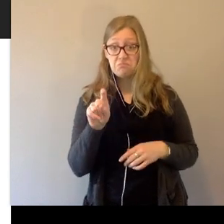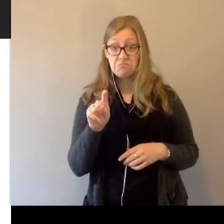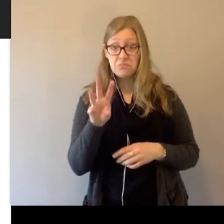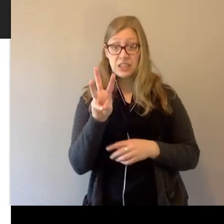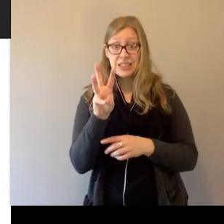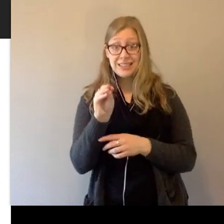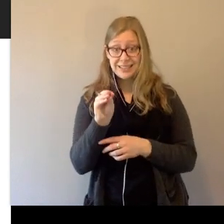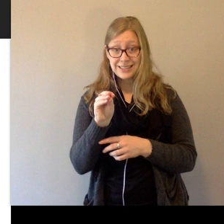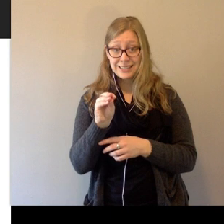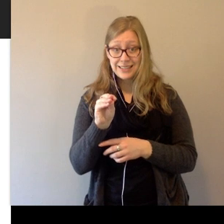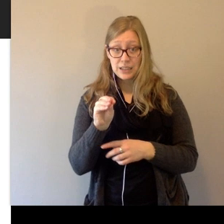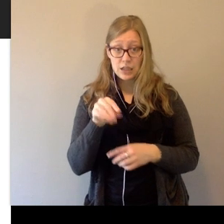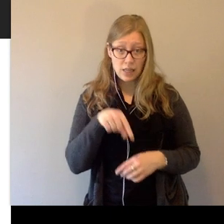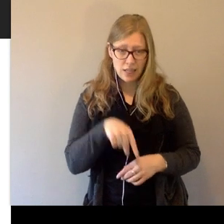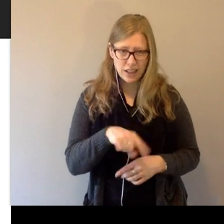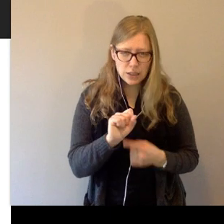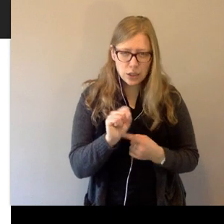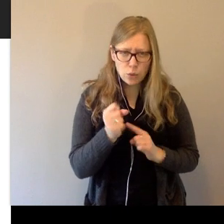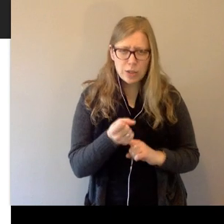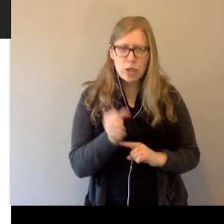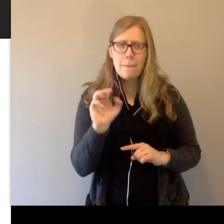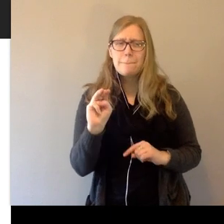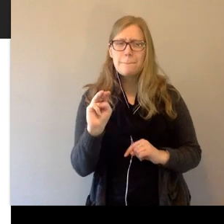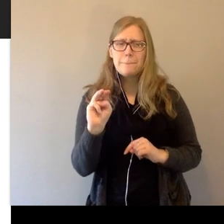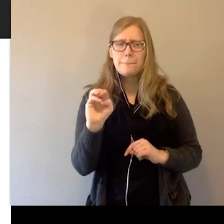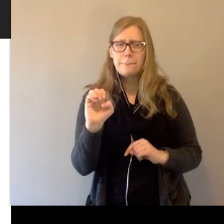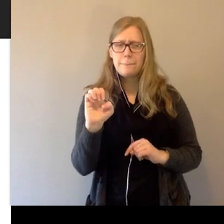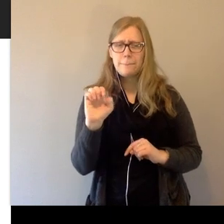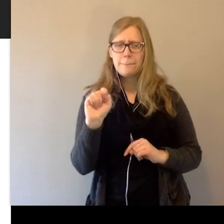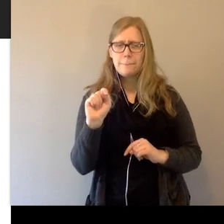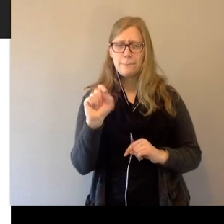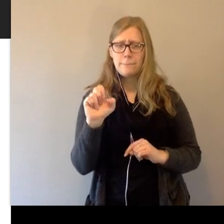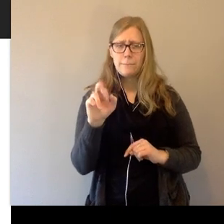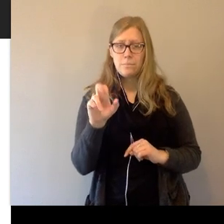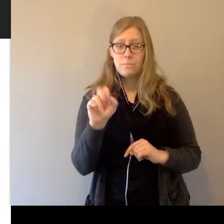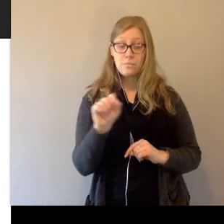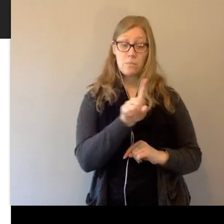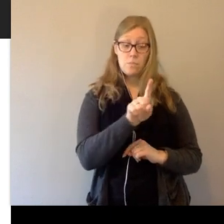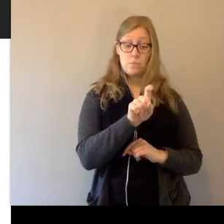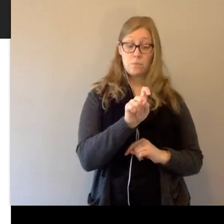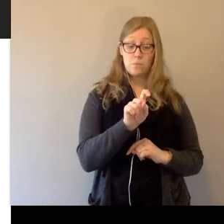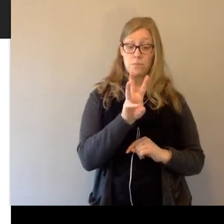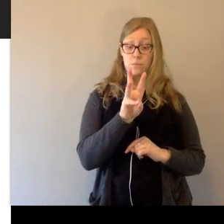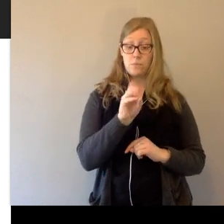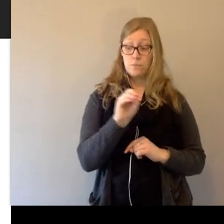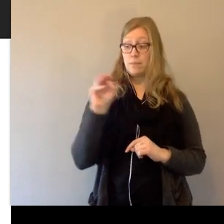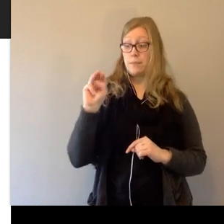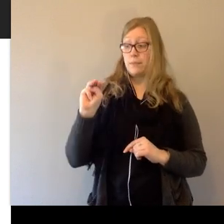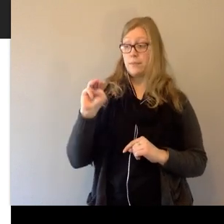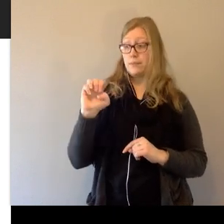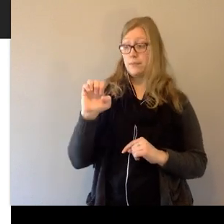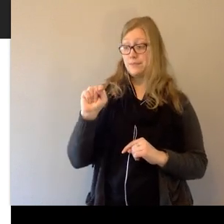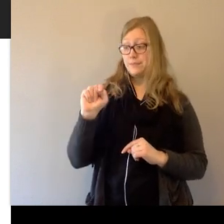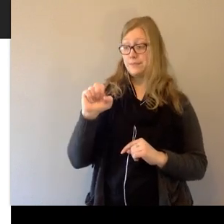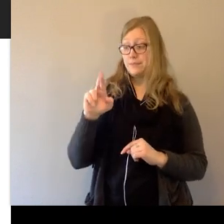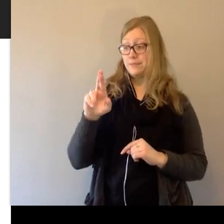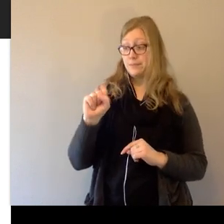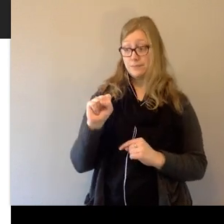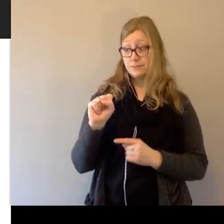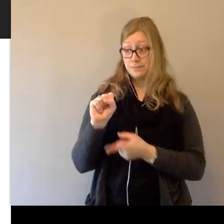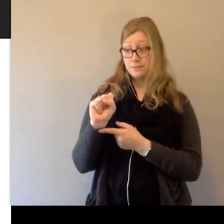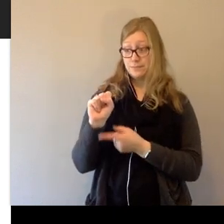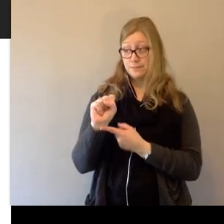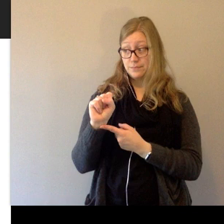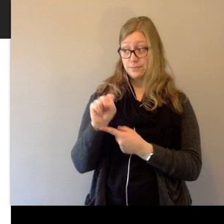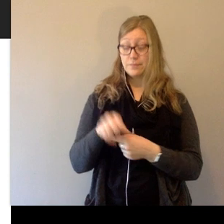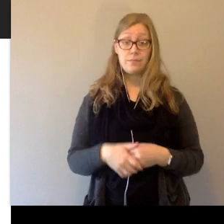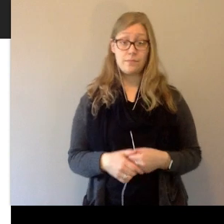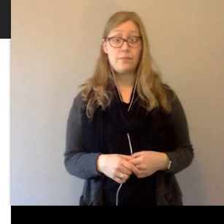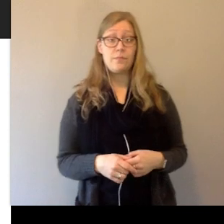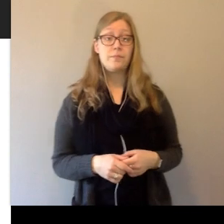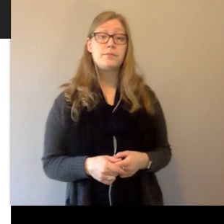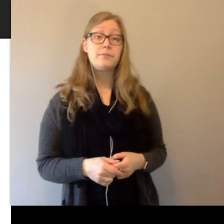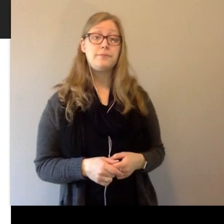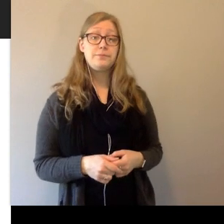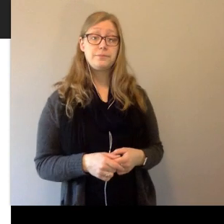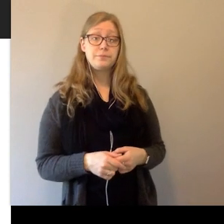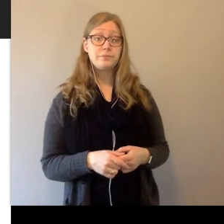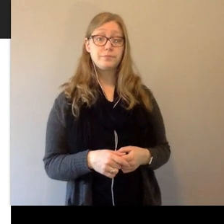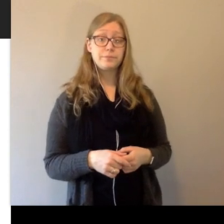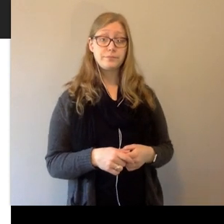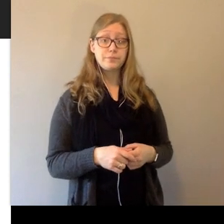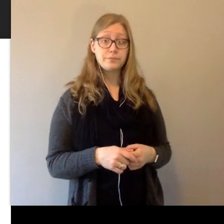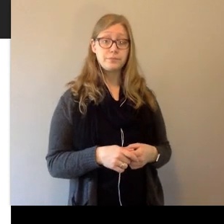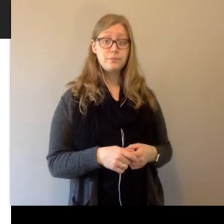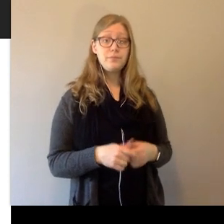this case meters, because we're measuring in meters. So this is 160 meters. So this is 160